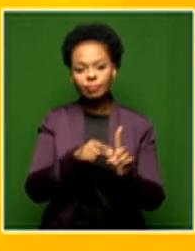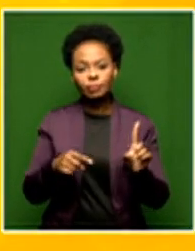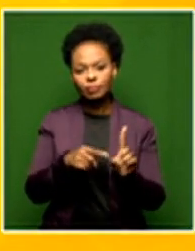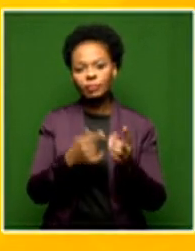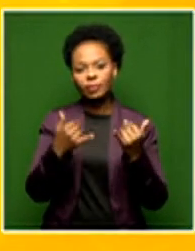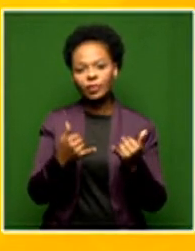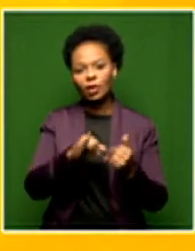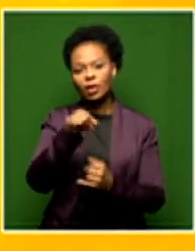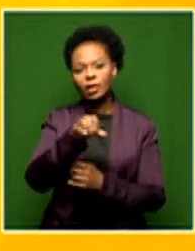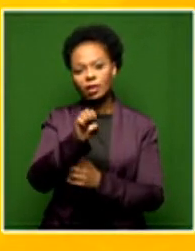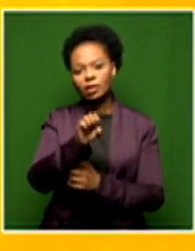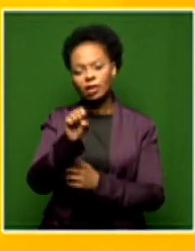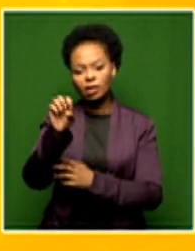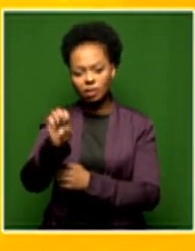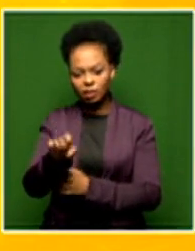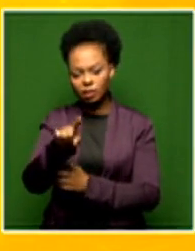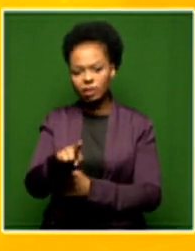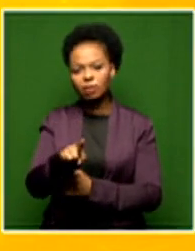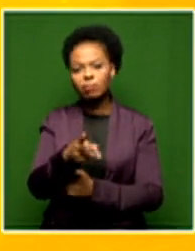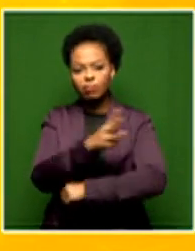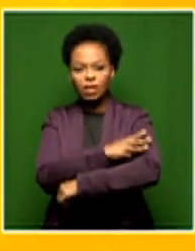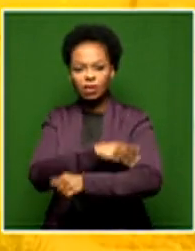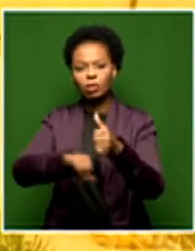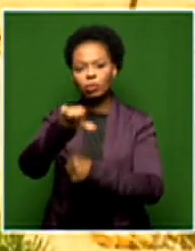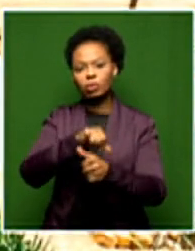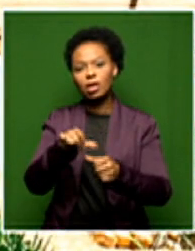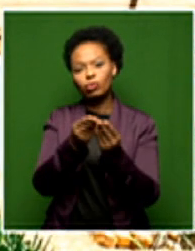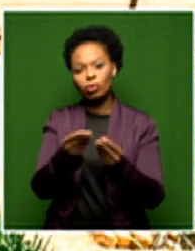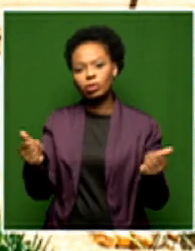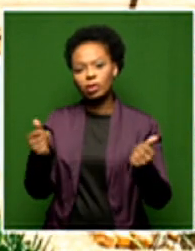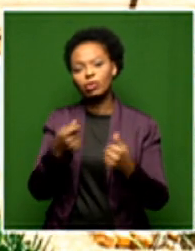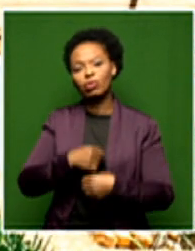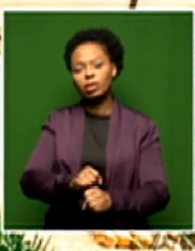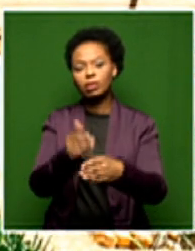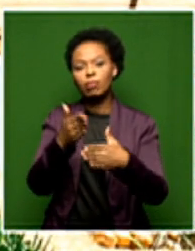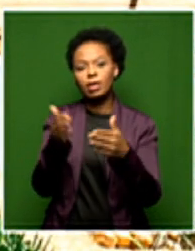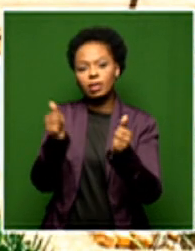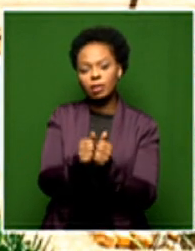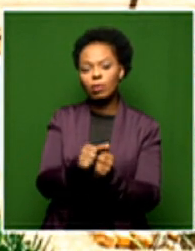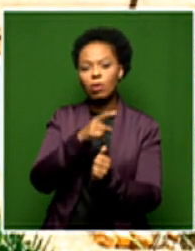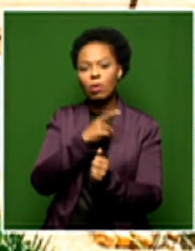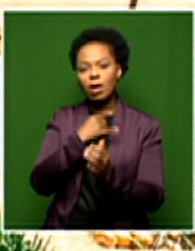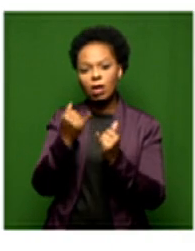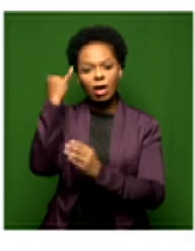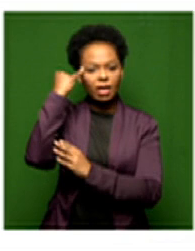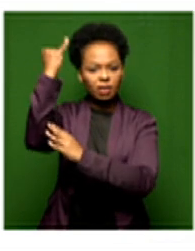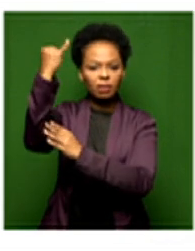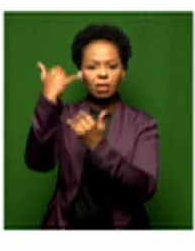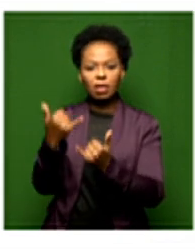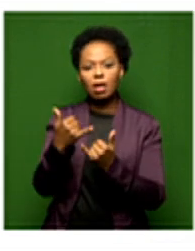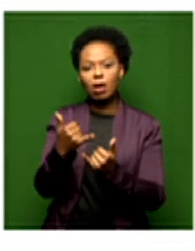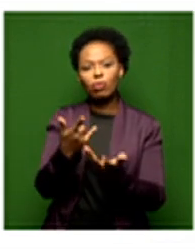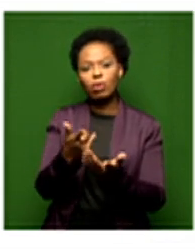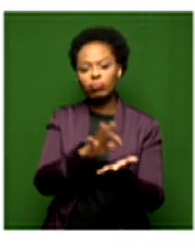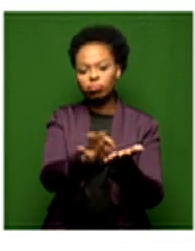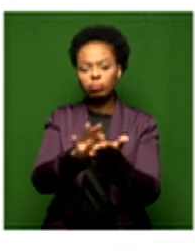Khulisa Social Solutions Manager of Strategic Partnerships, and he joined us this morning to speak to us about their latest initiative, LaundReCycle, that